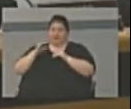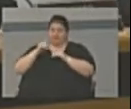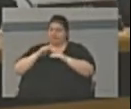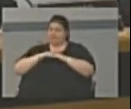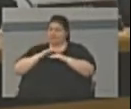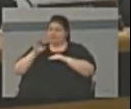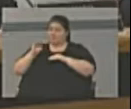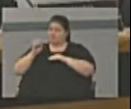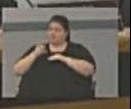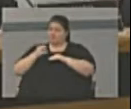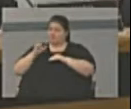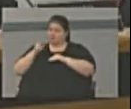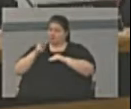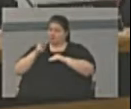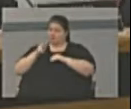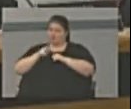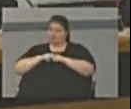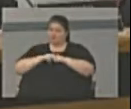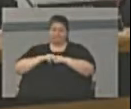3rd.